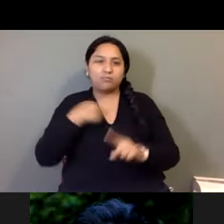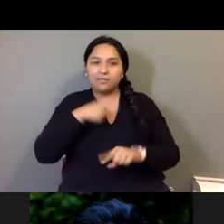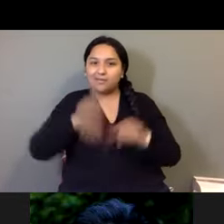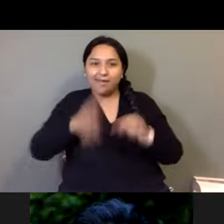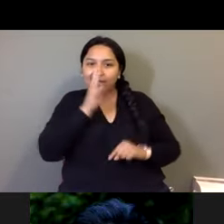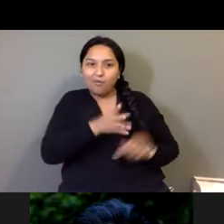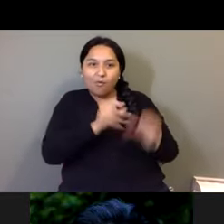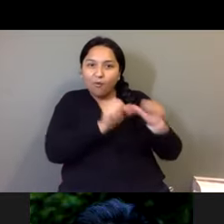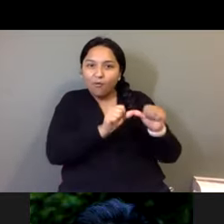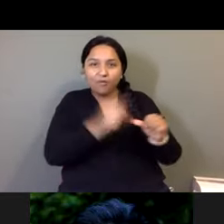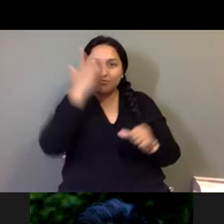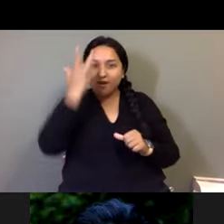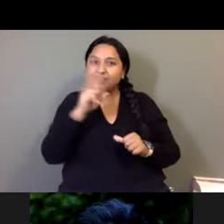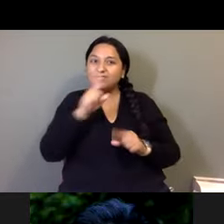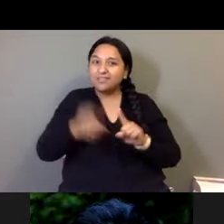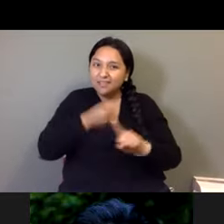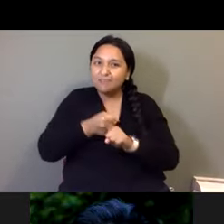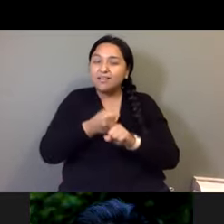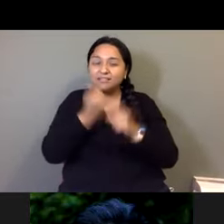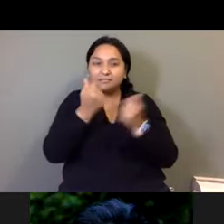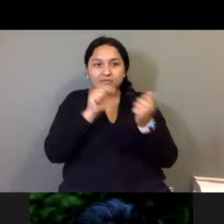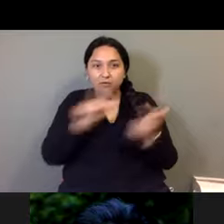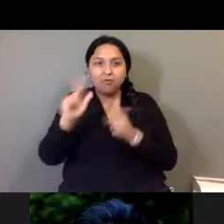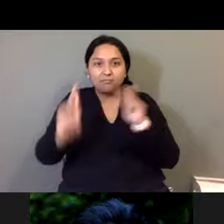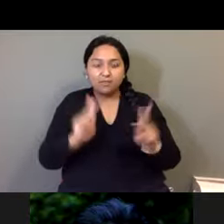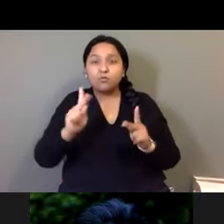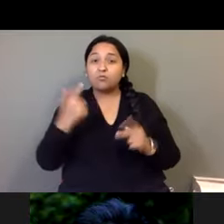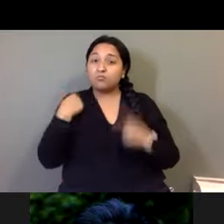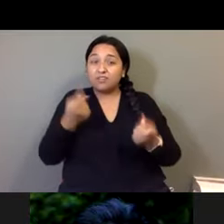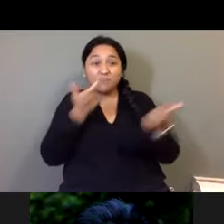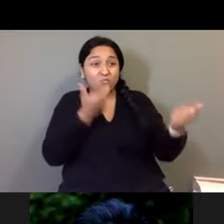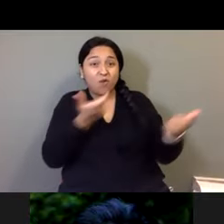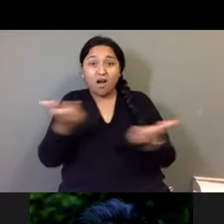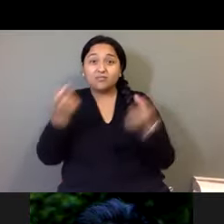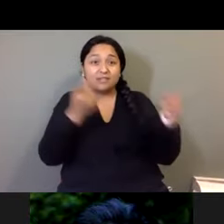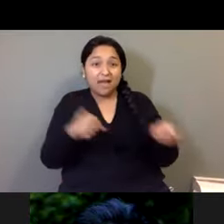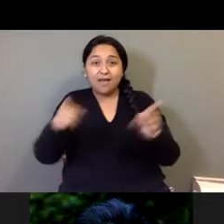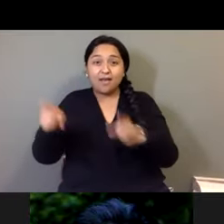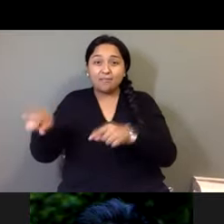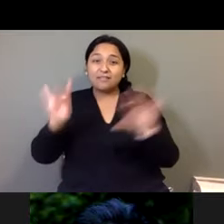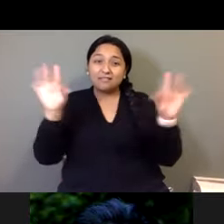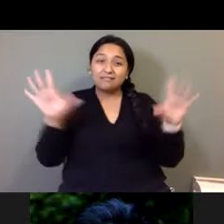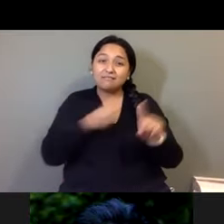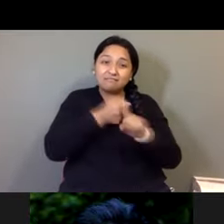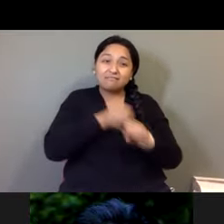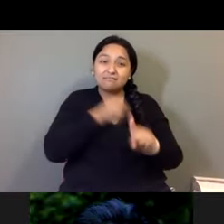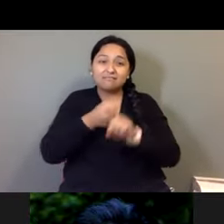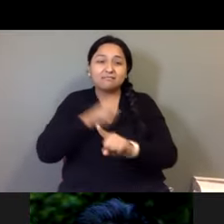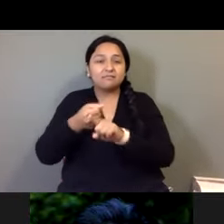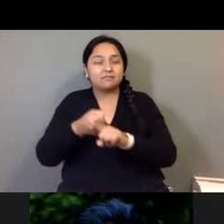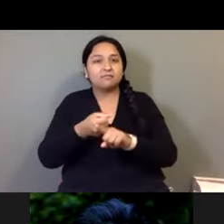impacting every single person. Everyone has been watching the natural disasters on TV. The climate